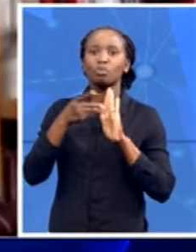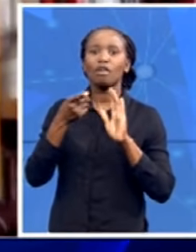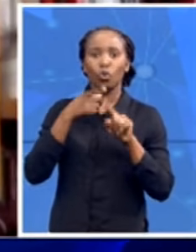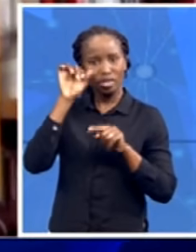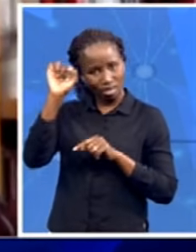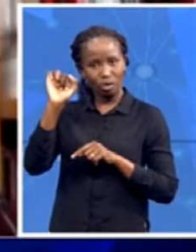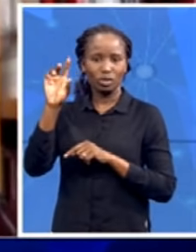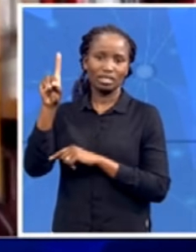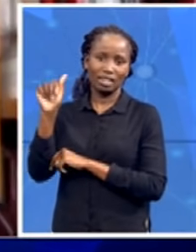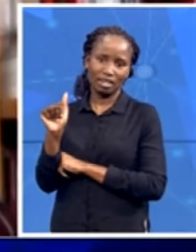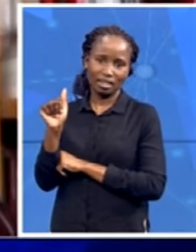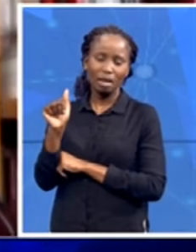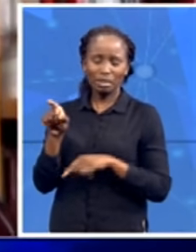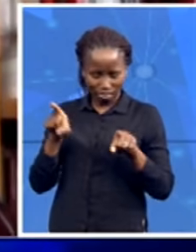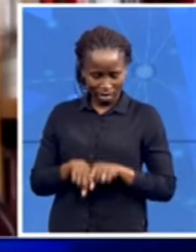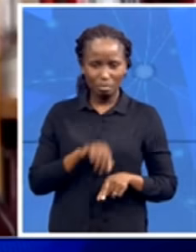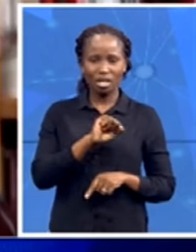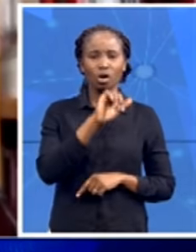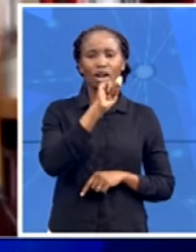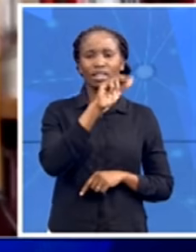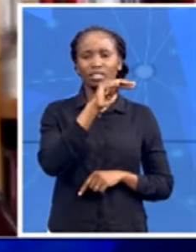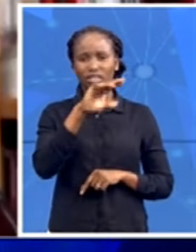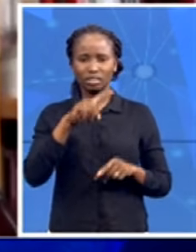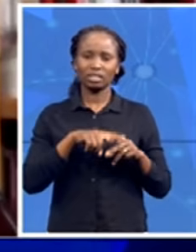ANC and the EFF. So